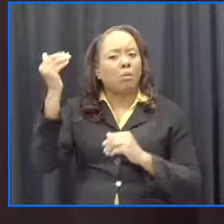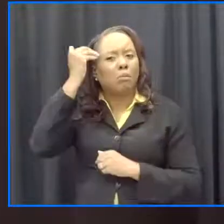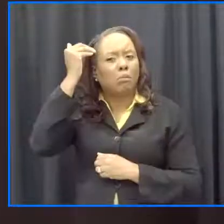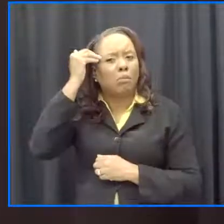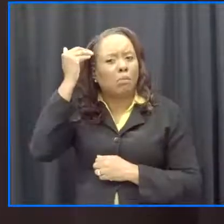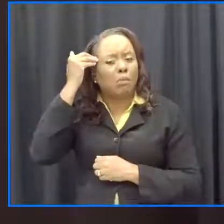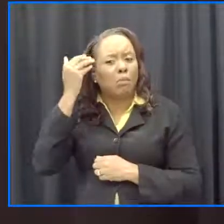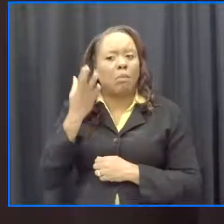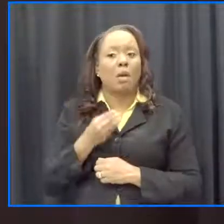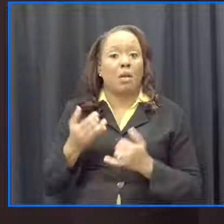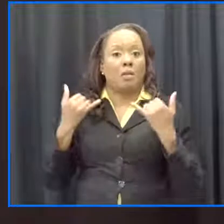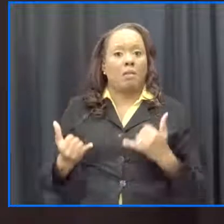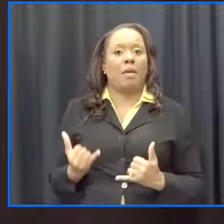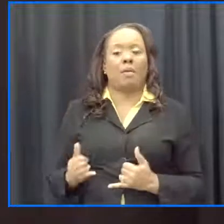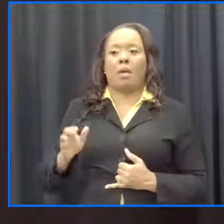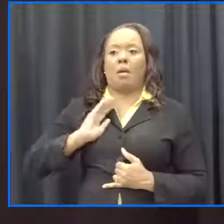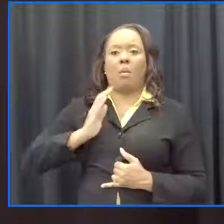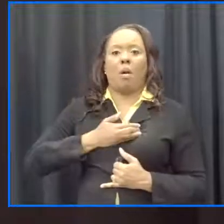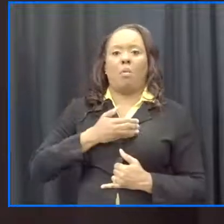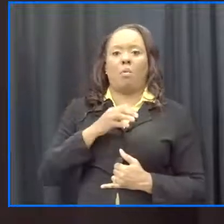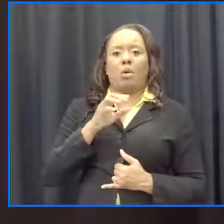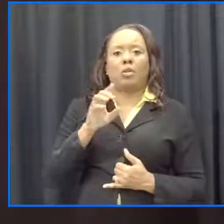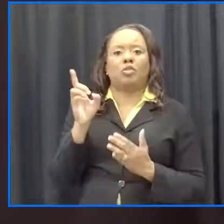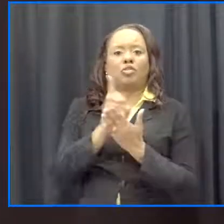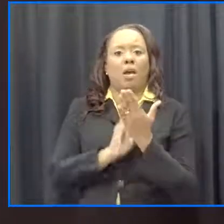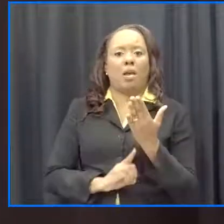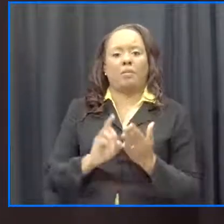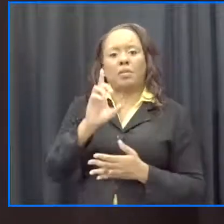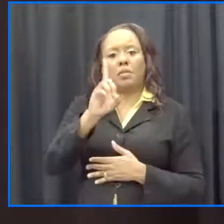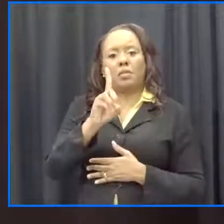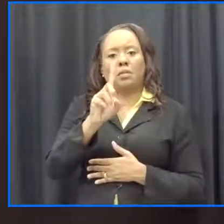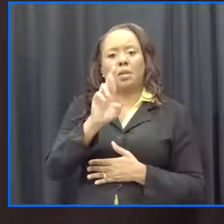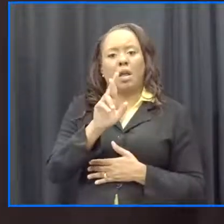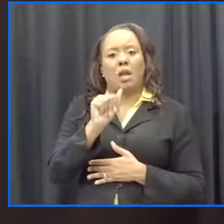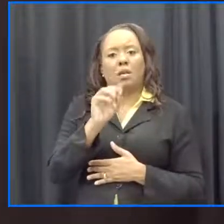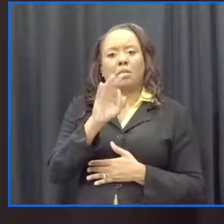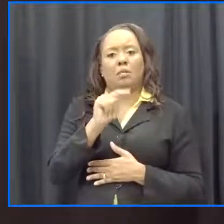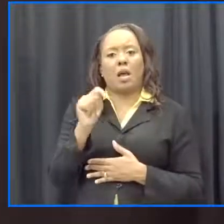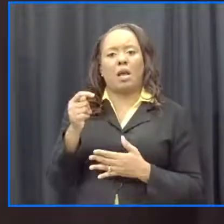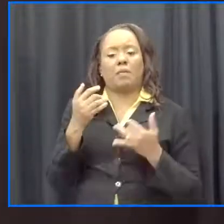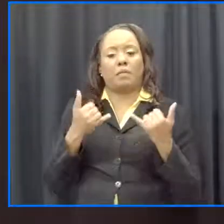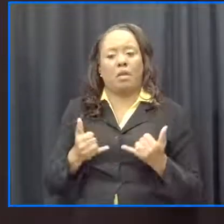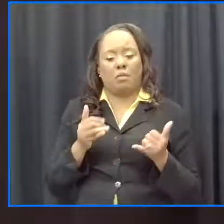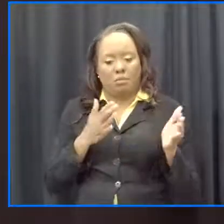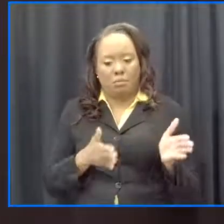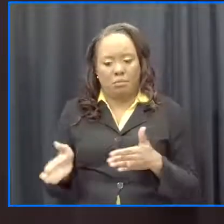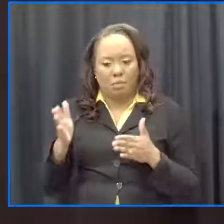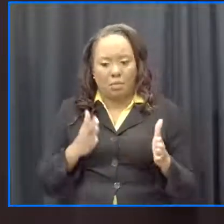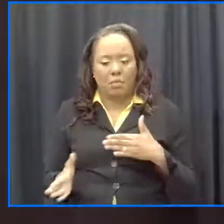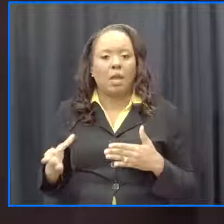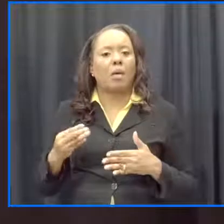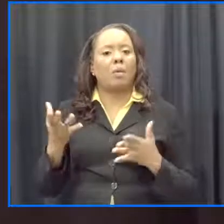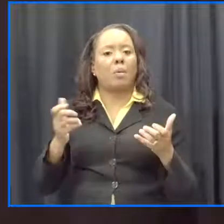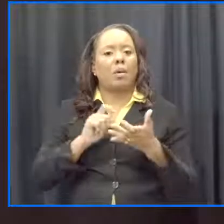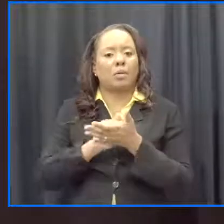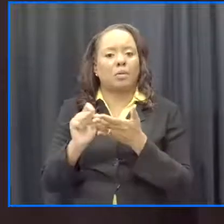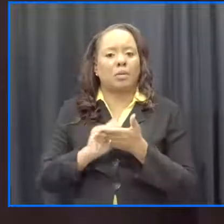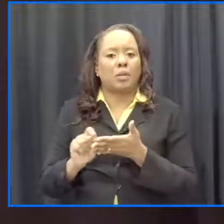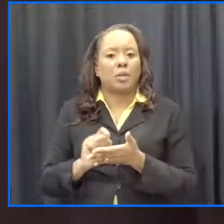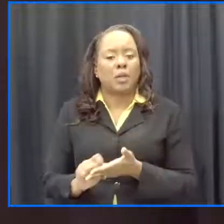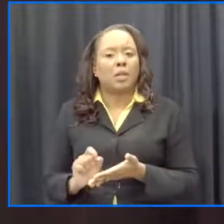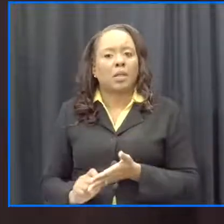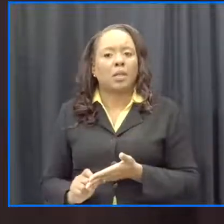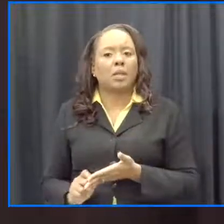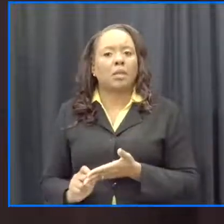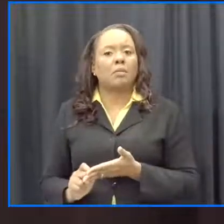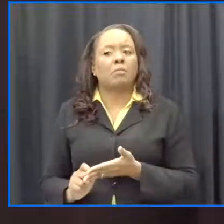draft which is being prepared, and prepare and submit its written report within 18 months